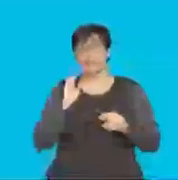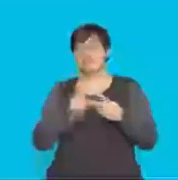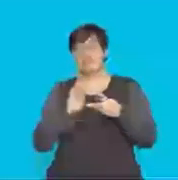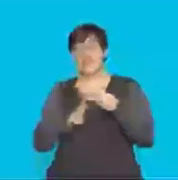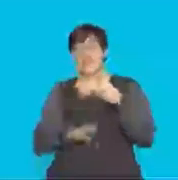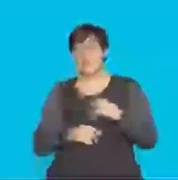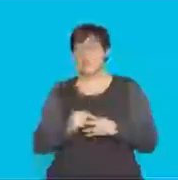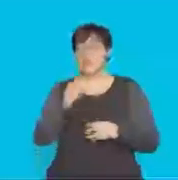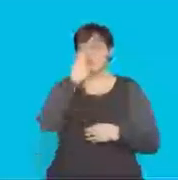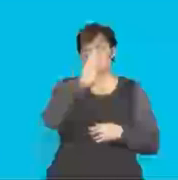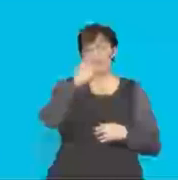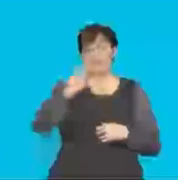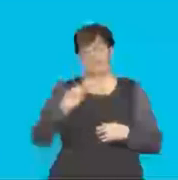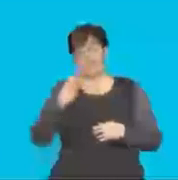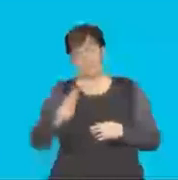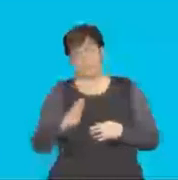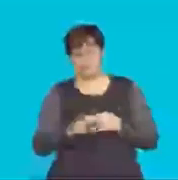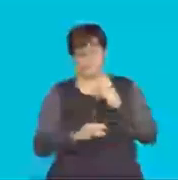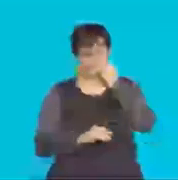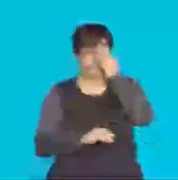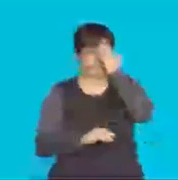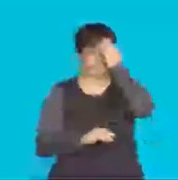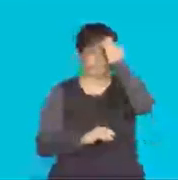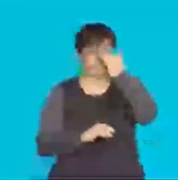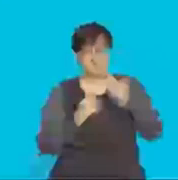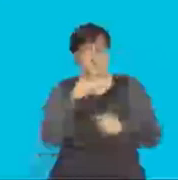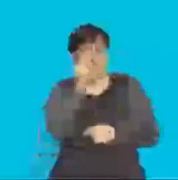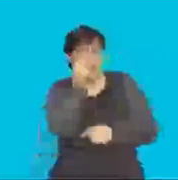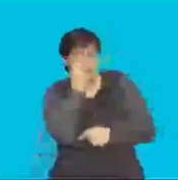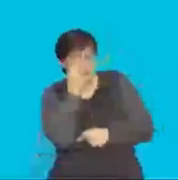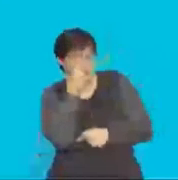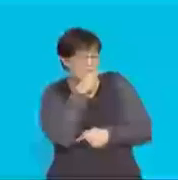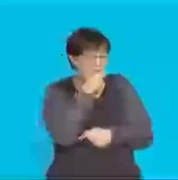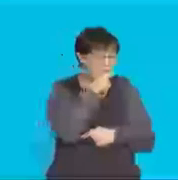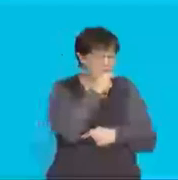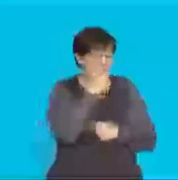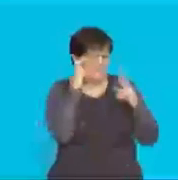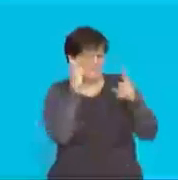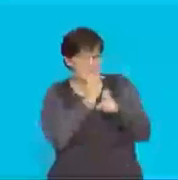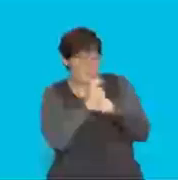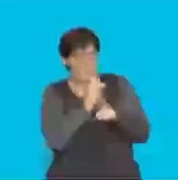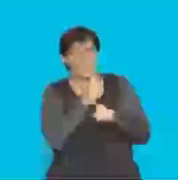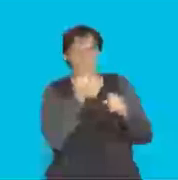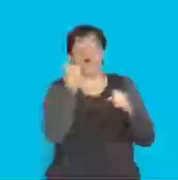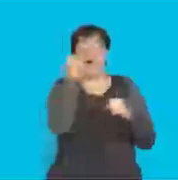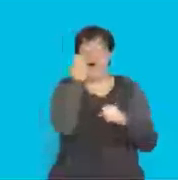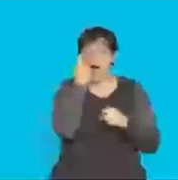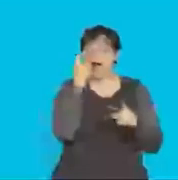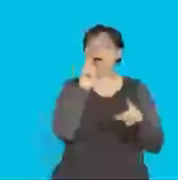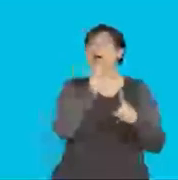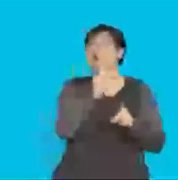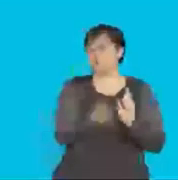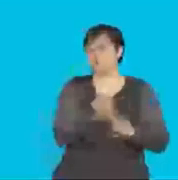that. And I trust that you guys are now understanding the reasoning behind how we get these